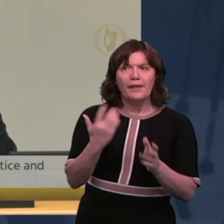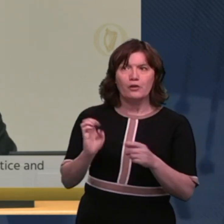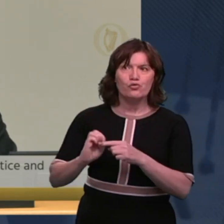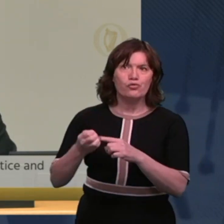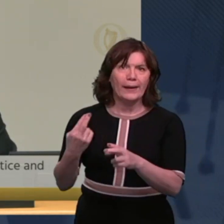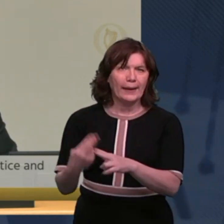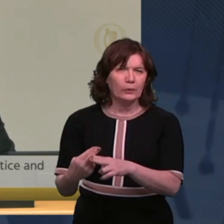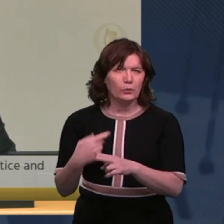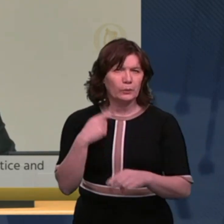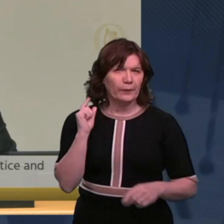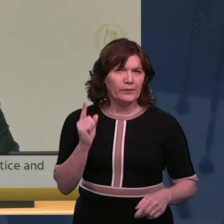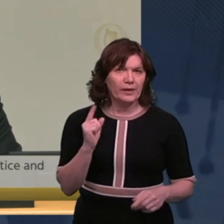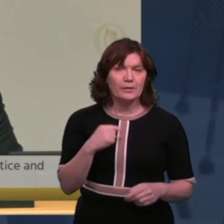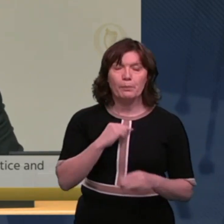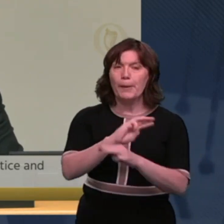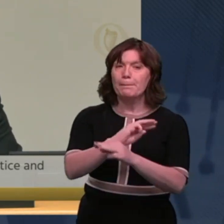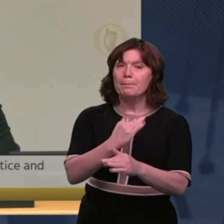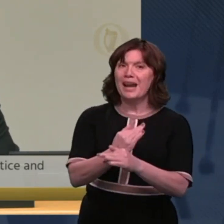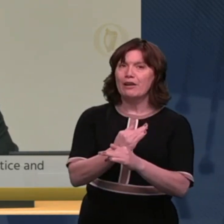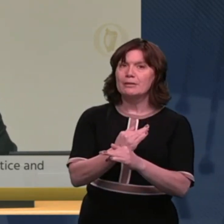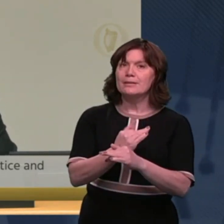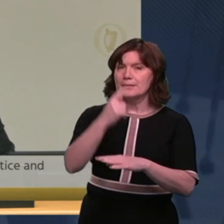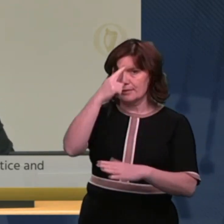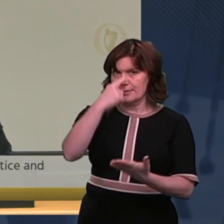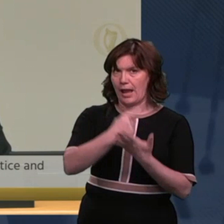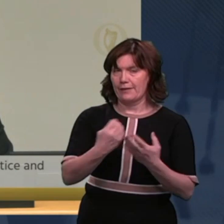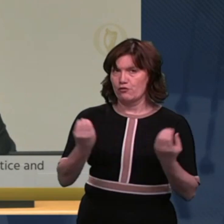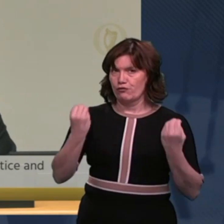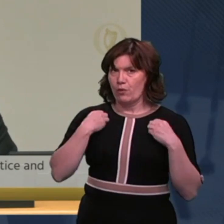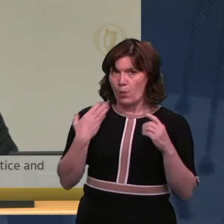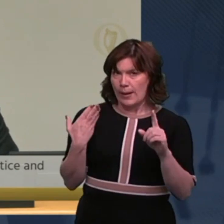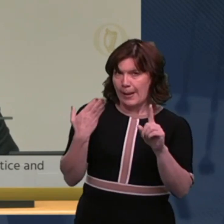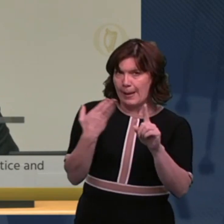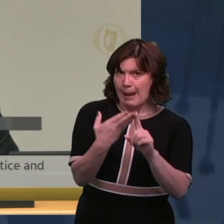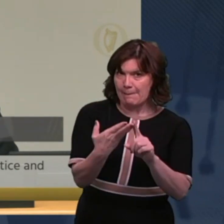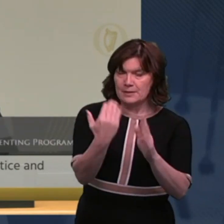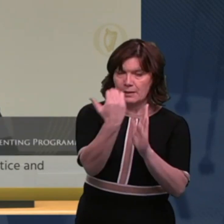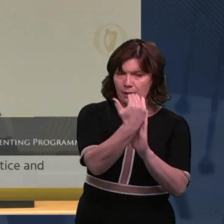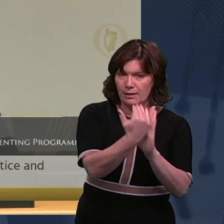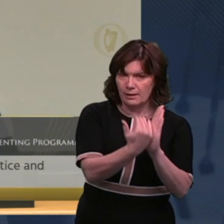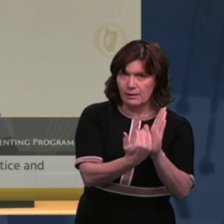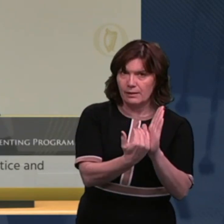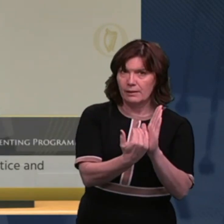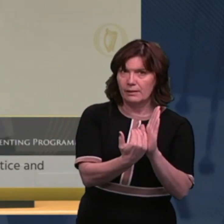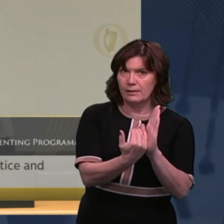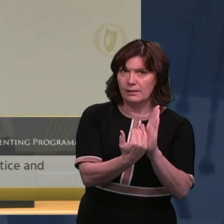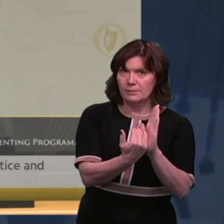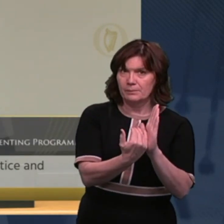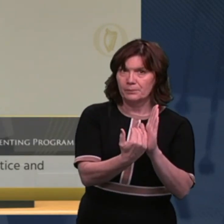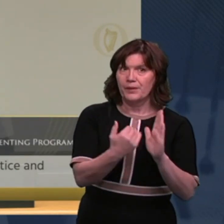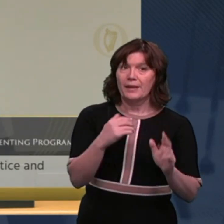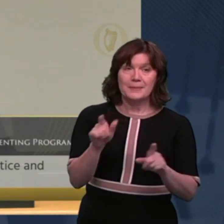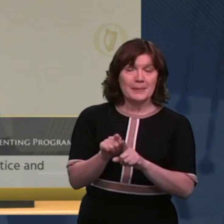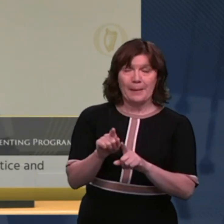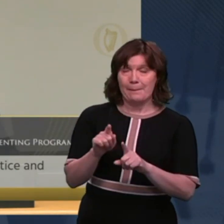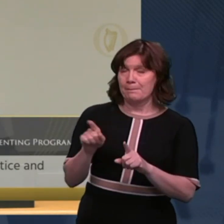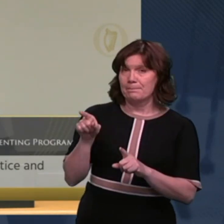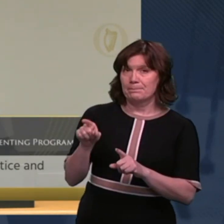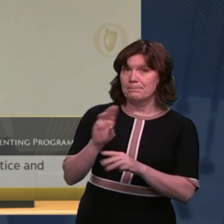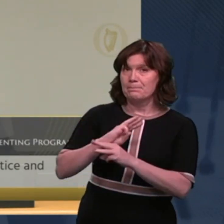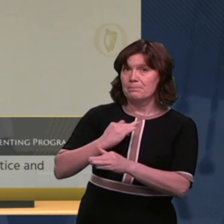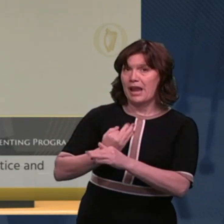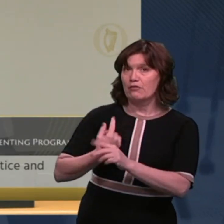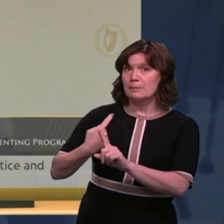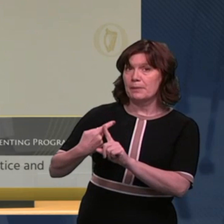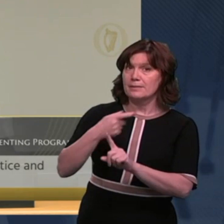programme. Parents set their own goals. I think this is very much in the same as we've just heard the answers from Parents Plus as well. The